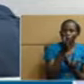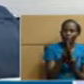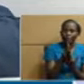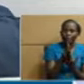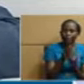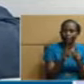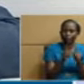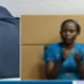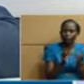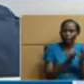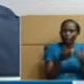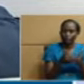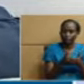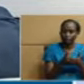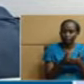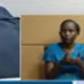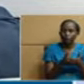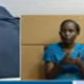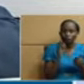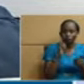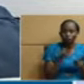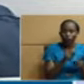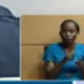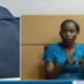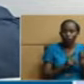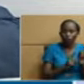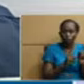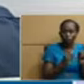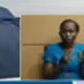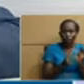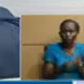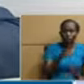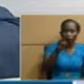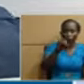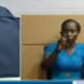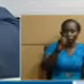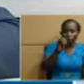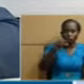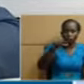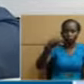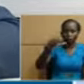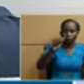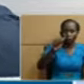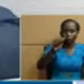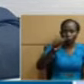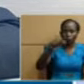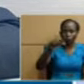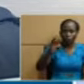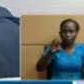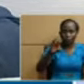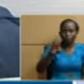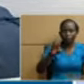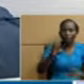known social security issues, which are provided for. Like for a mortgage, your health. That is already catered for in the UBRA